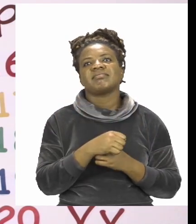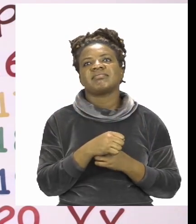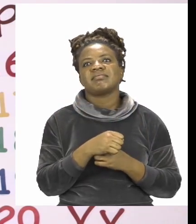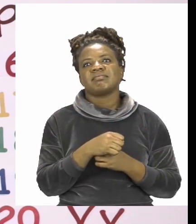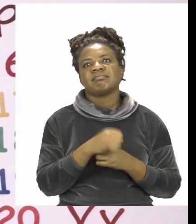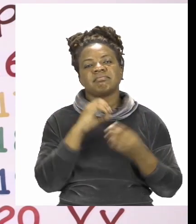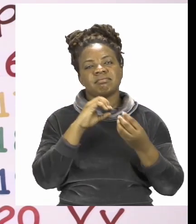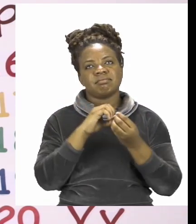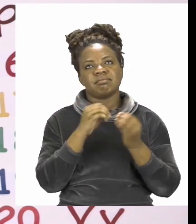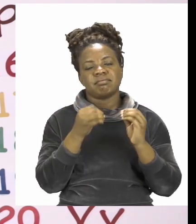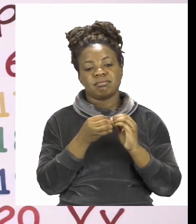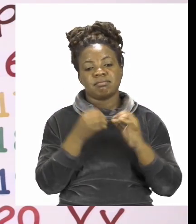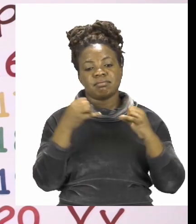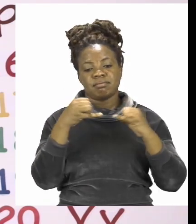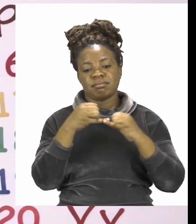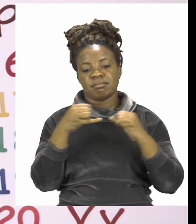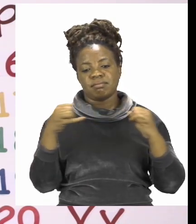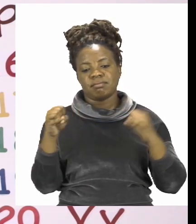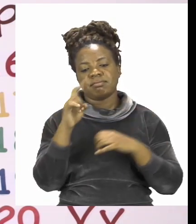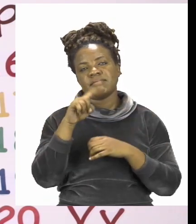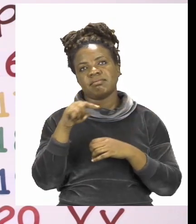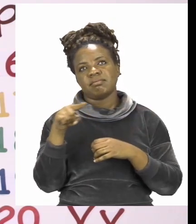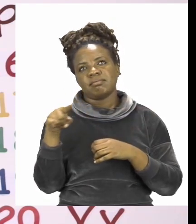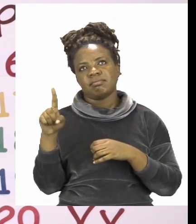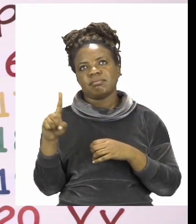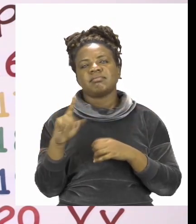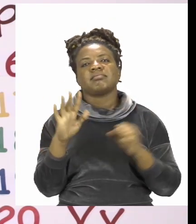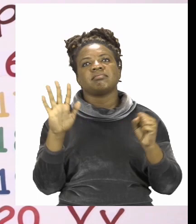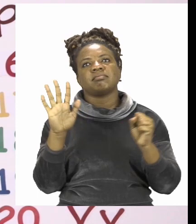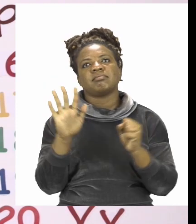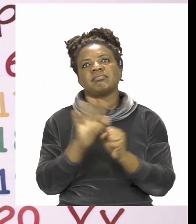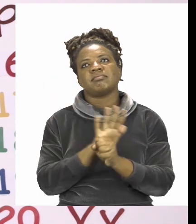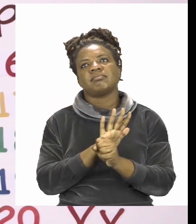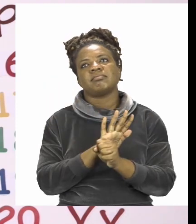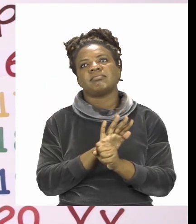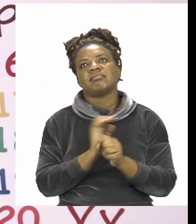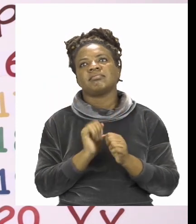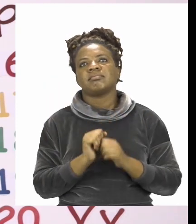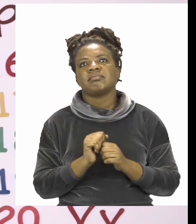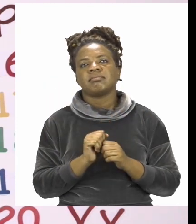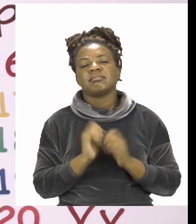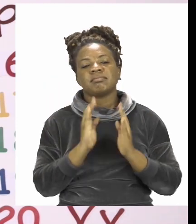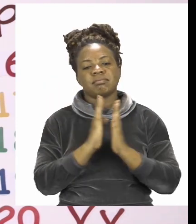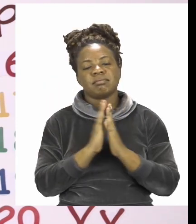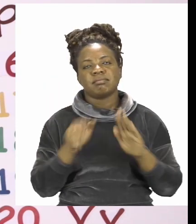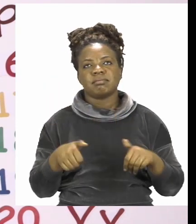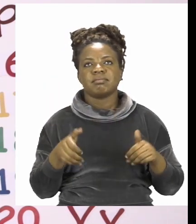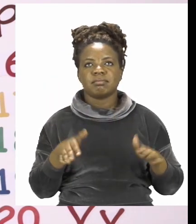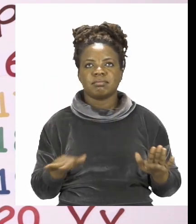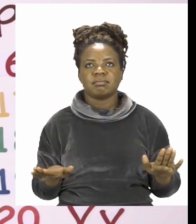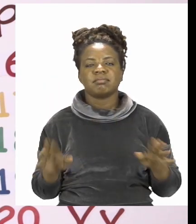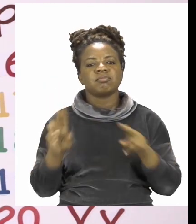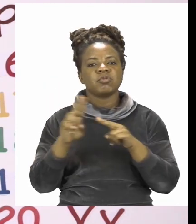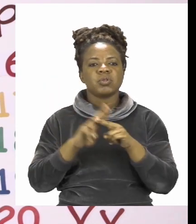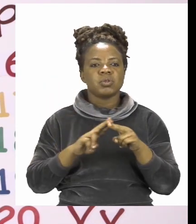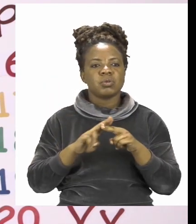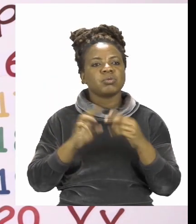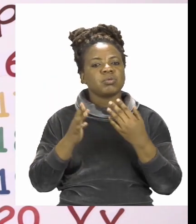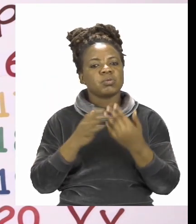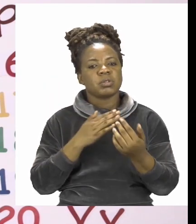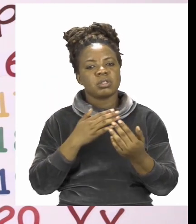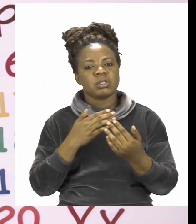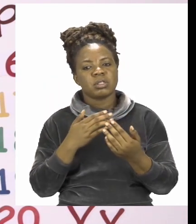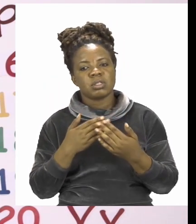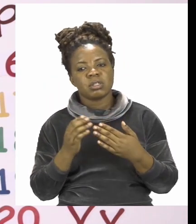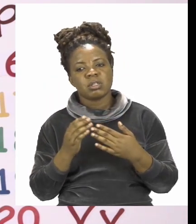the number line is correct and it is complete. So please, boys and girls, use your counters to complete your number